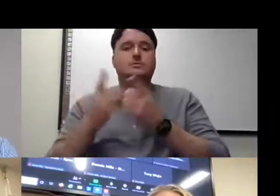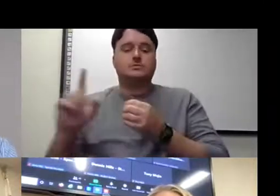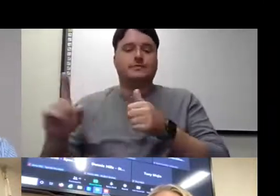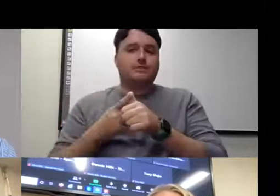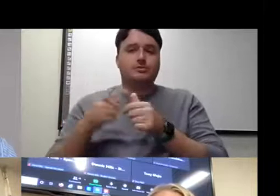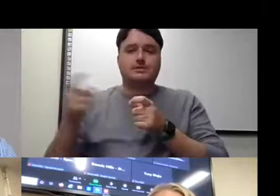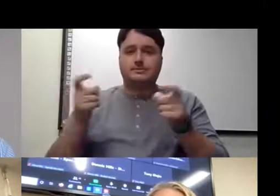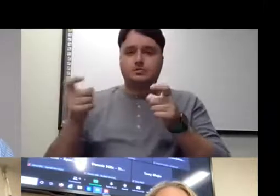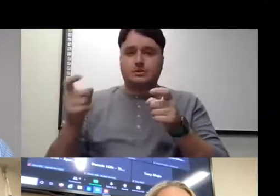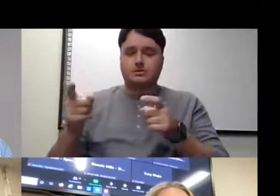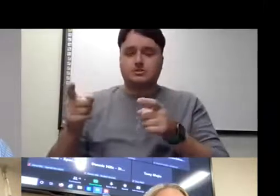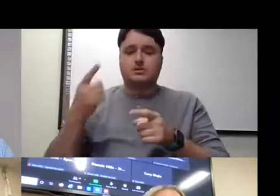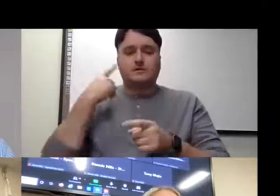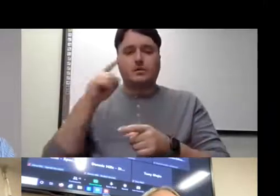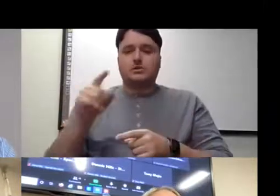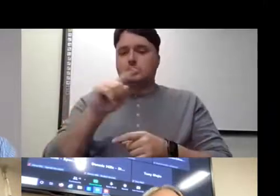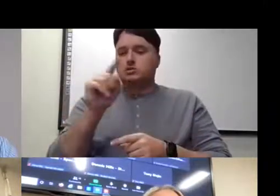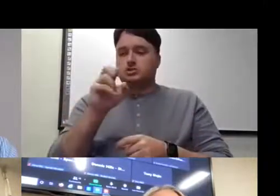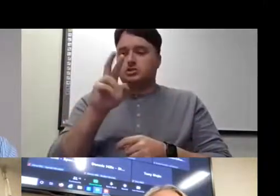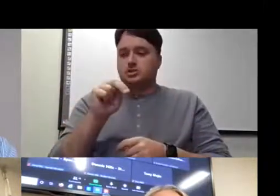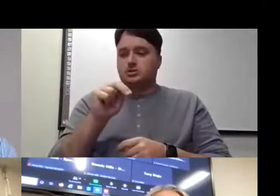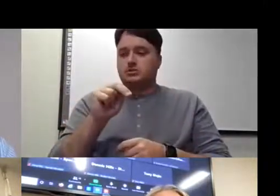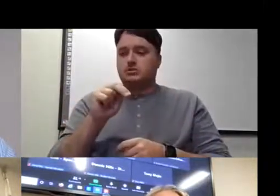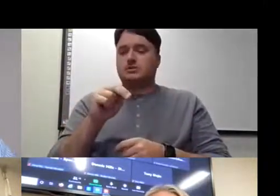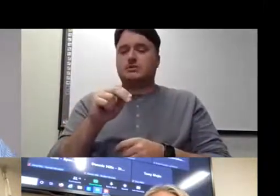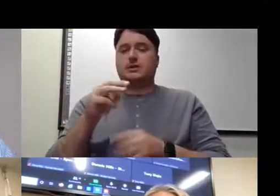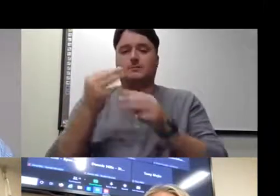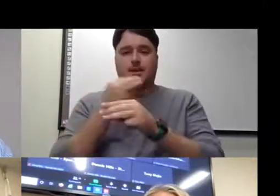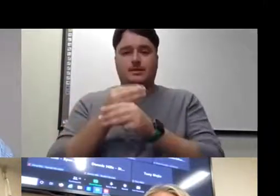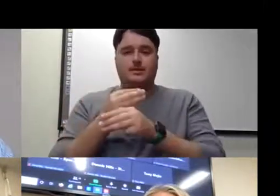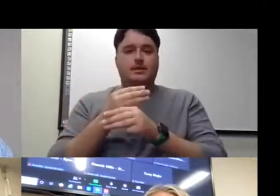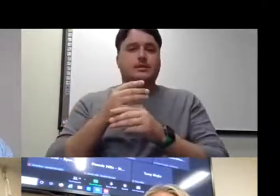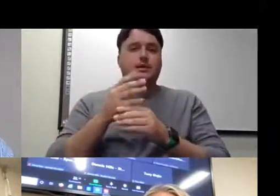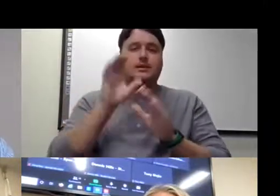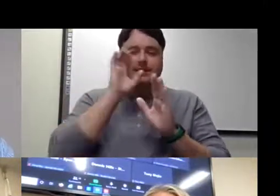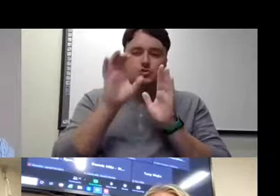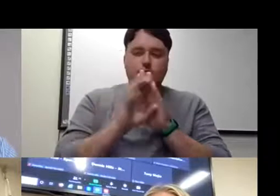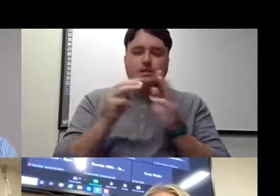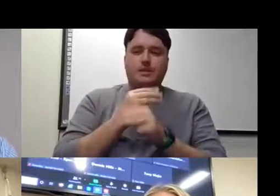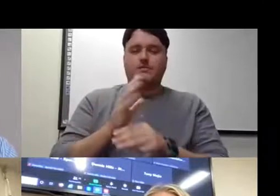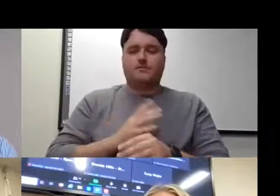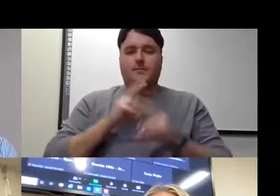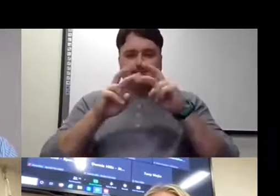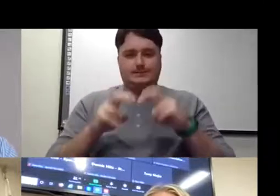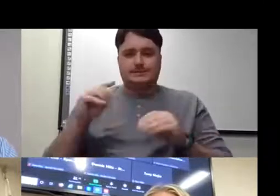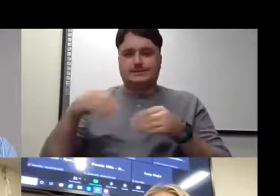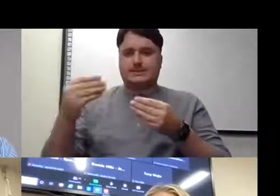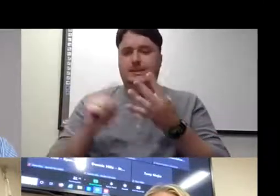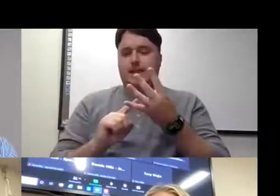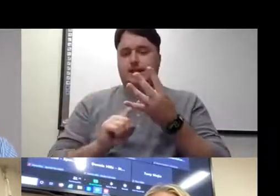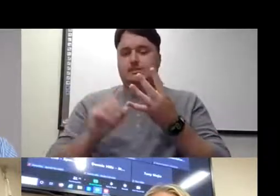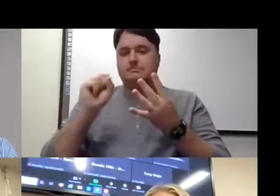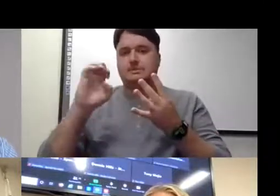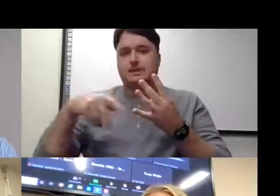administration of the Zern math and illustrative math formative assessments that were given at the end of